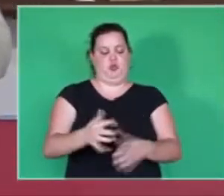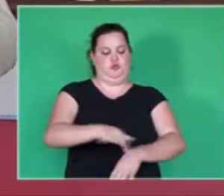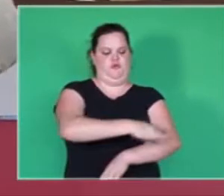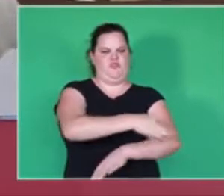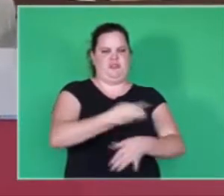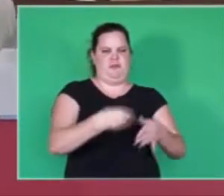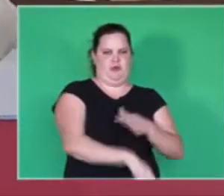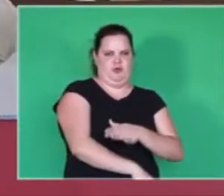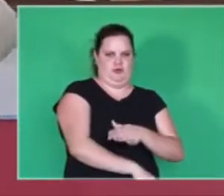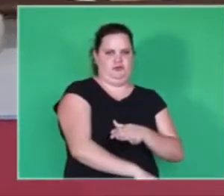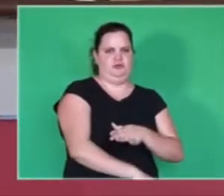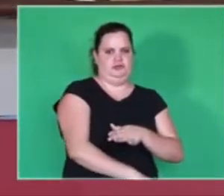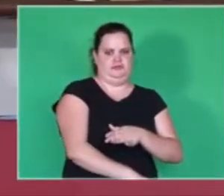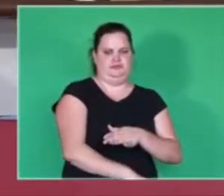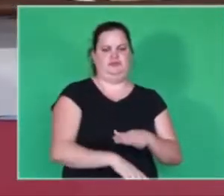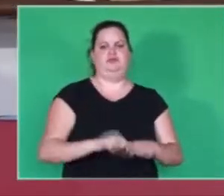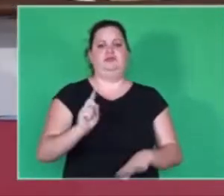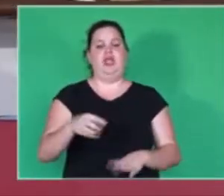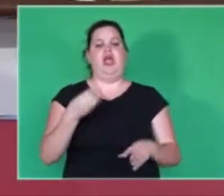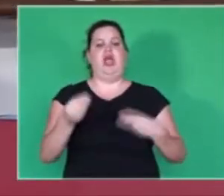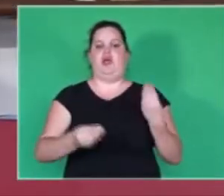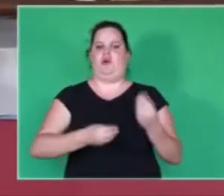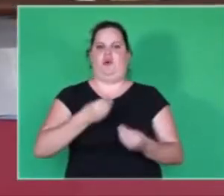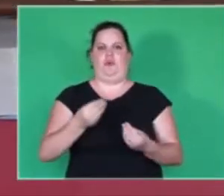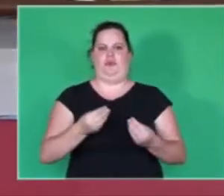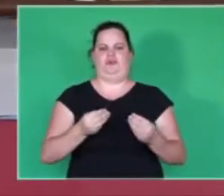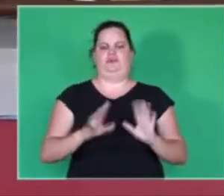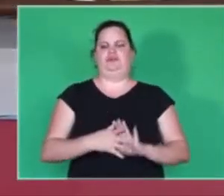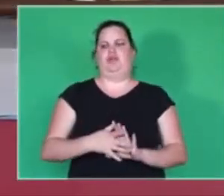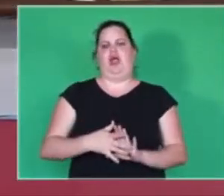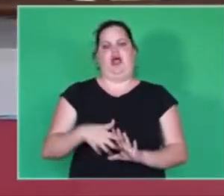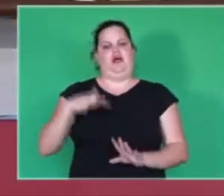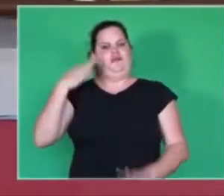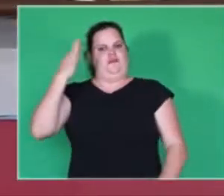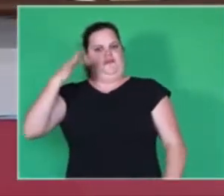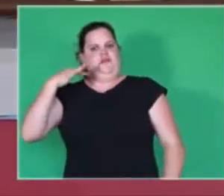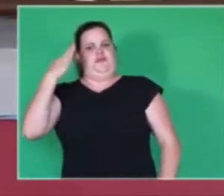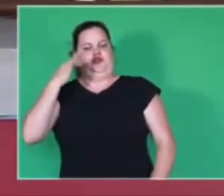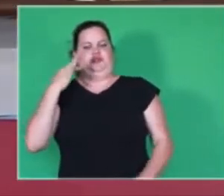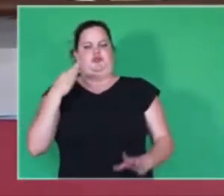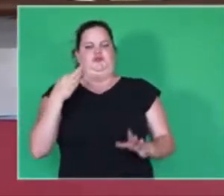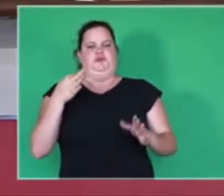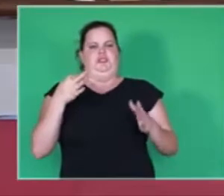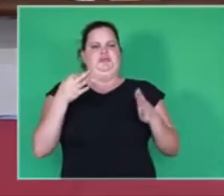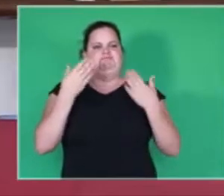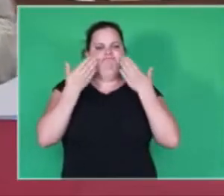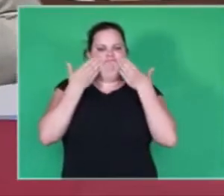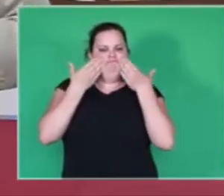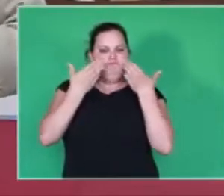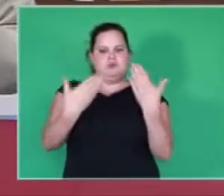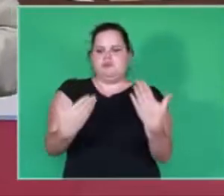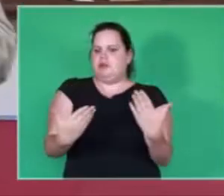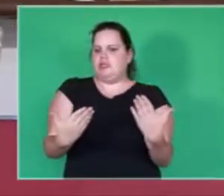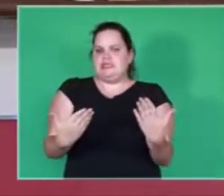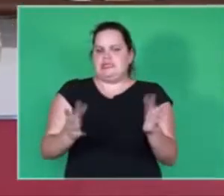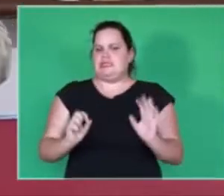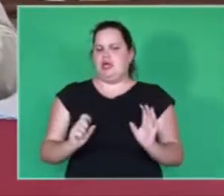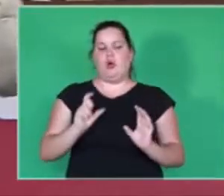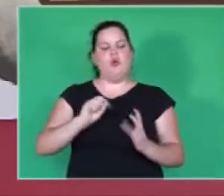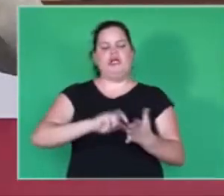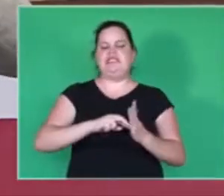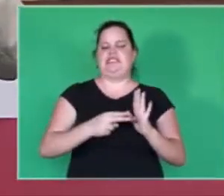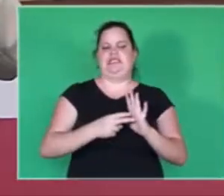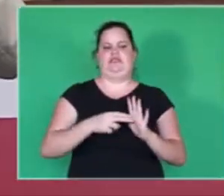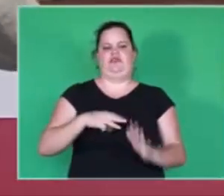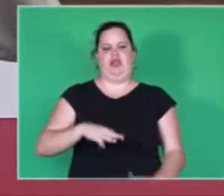Metaphysics is the way which philosophy expresses itself. This is important. So what